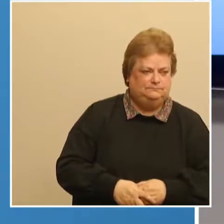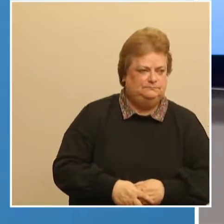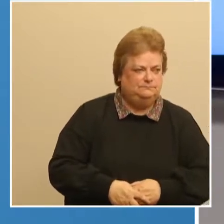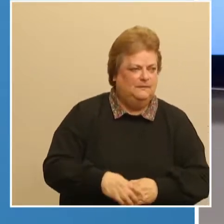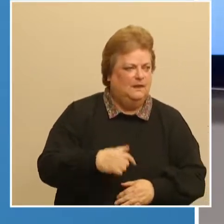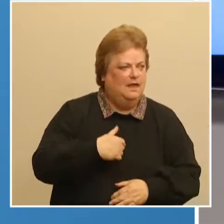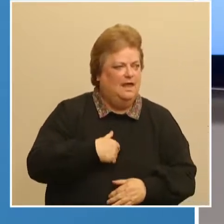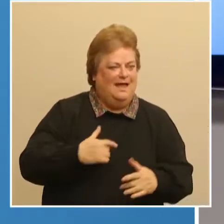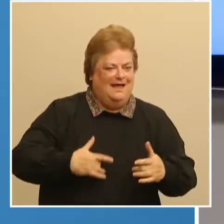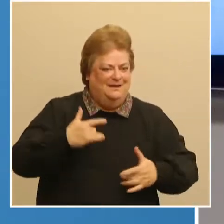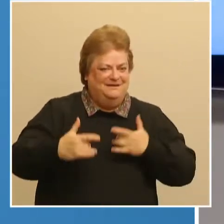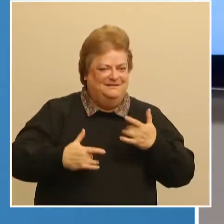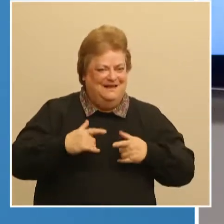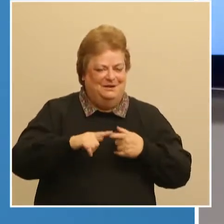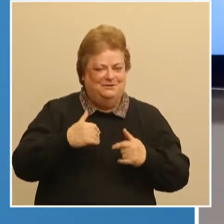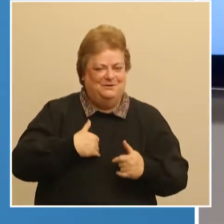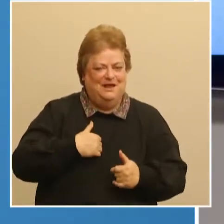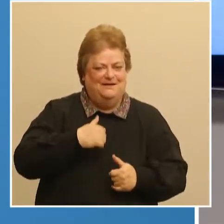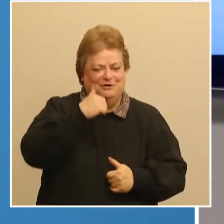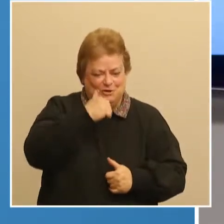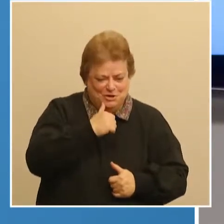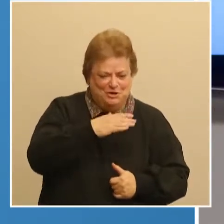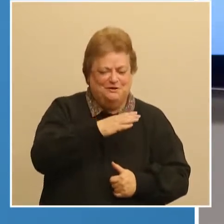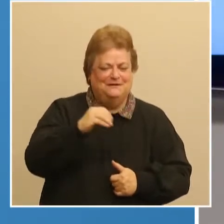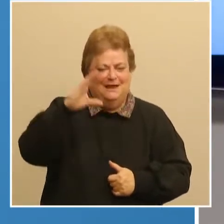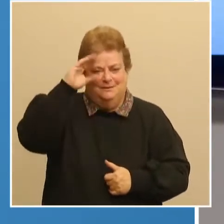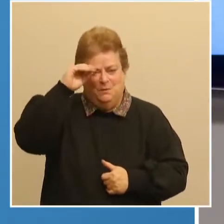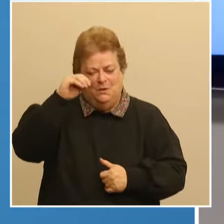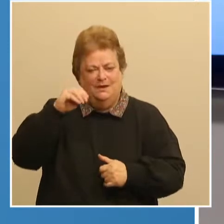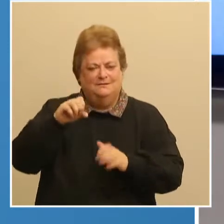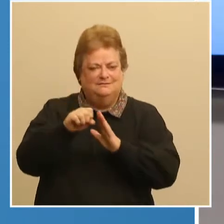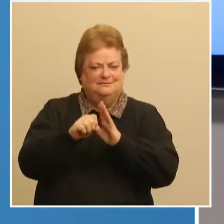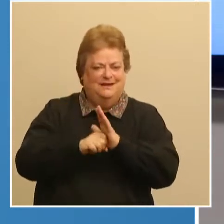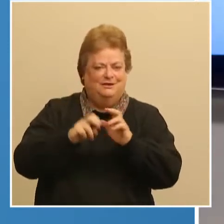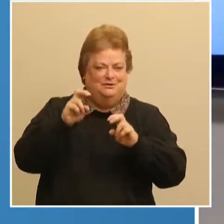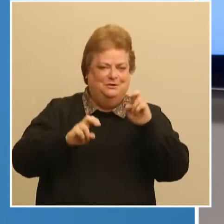And I'm excited to have State and Boys State this year.